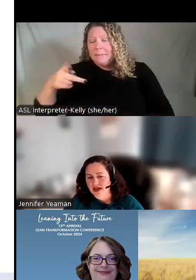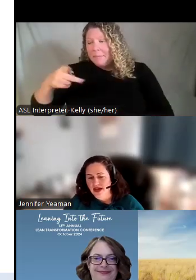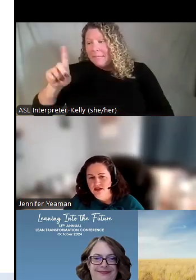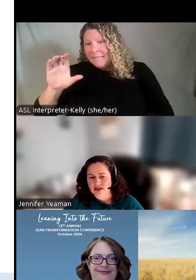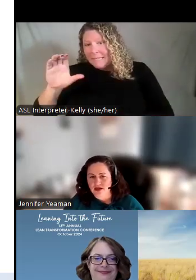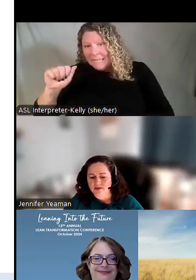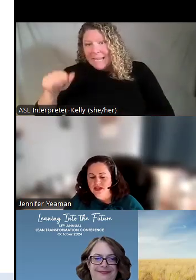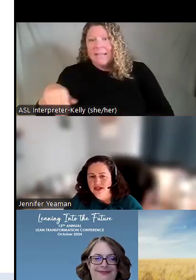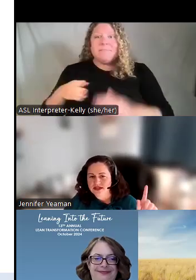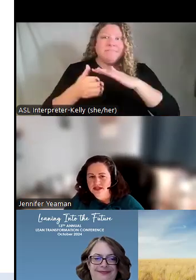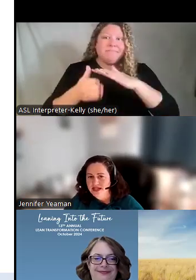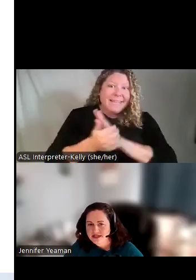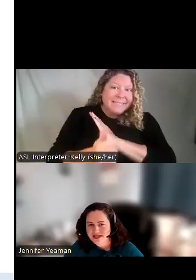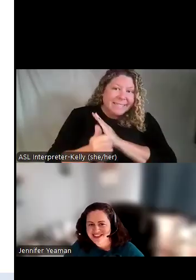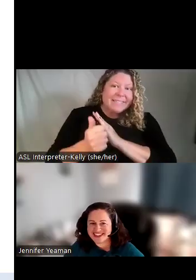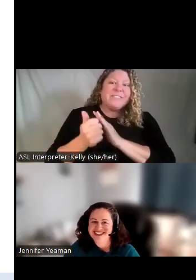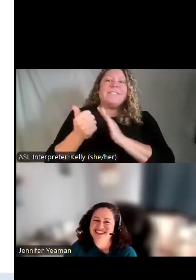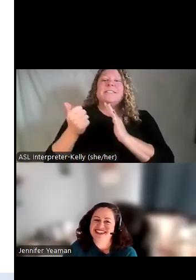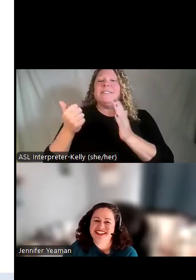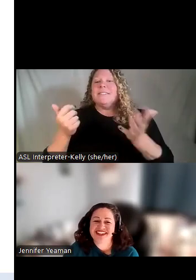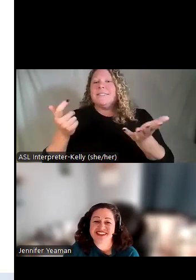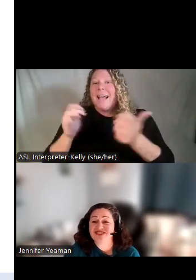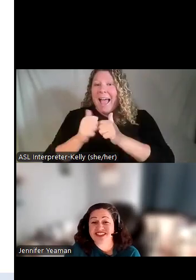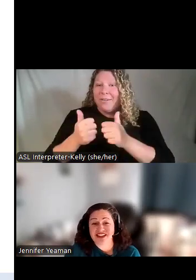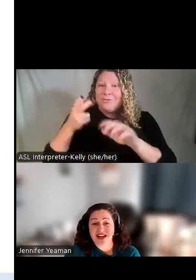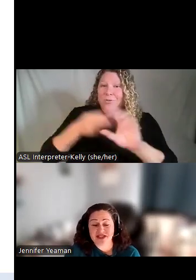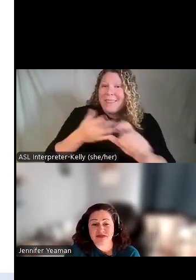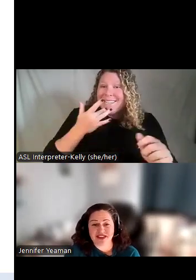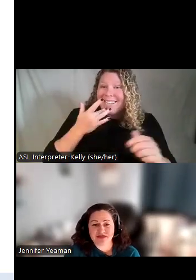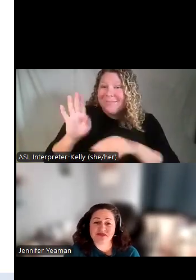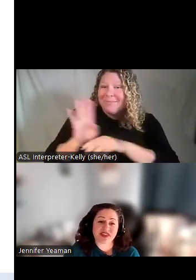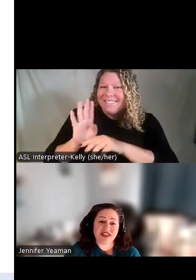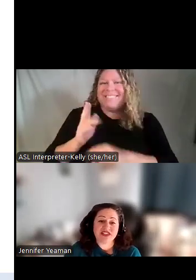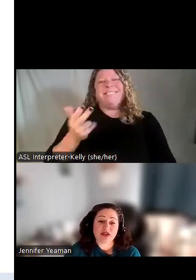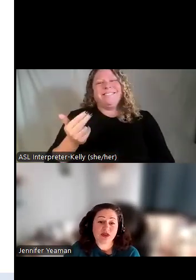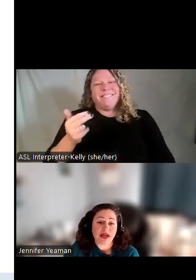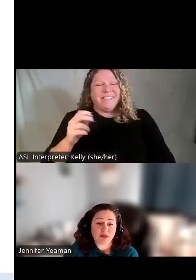skills, how to get into the tasting business. Here comes the interactive part.